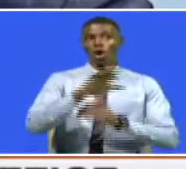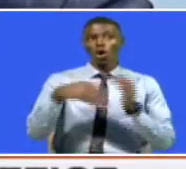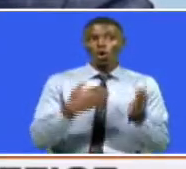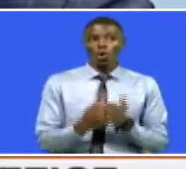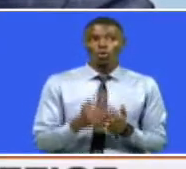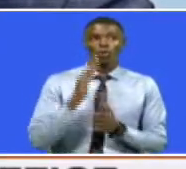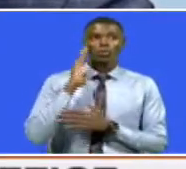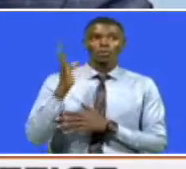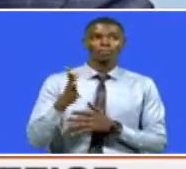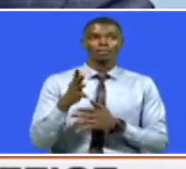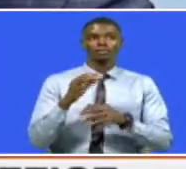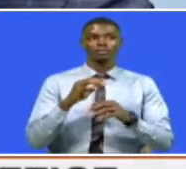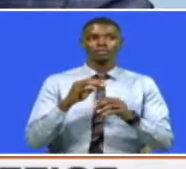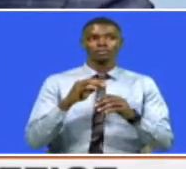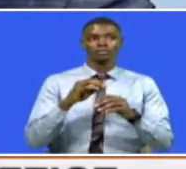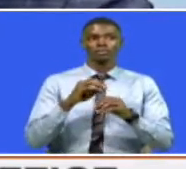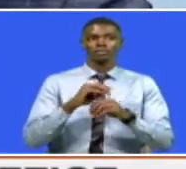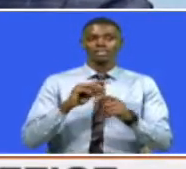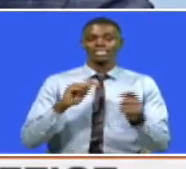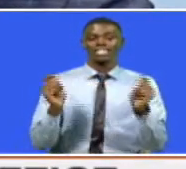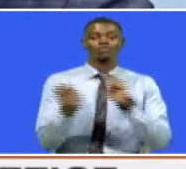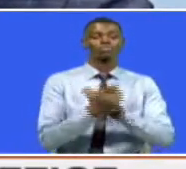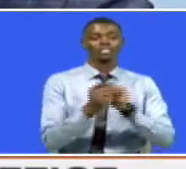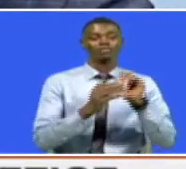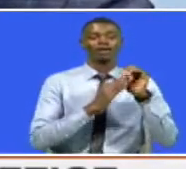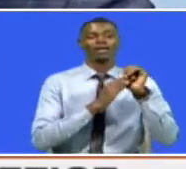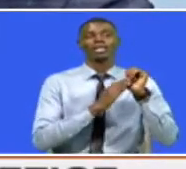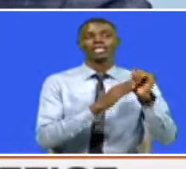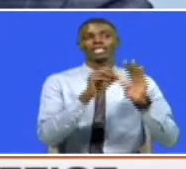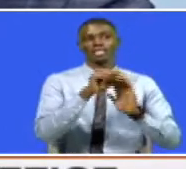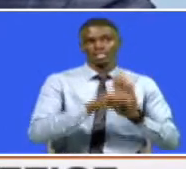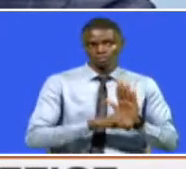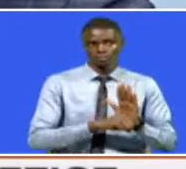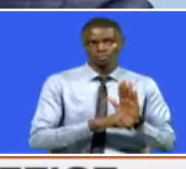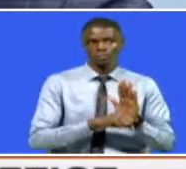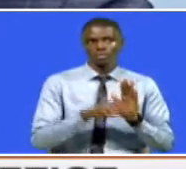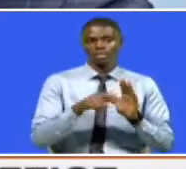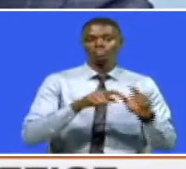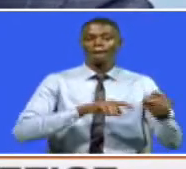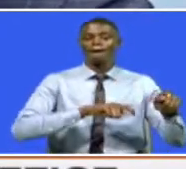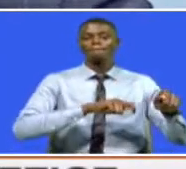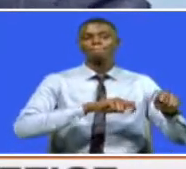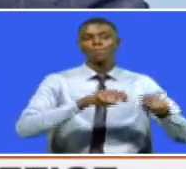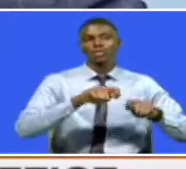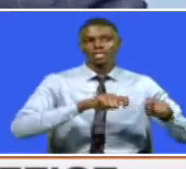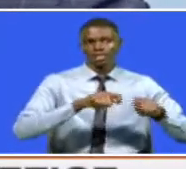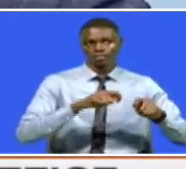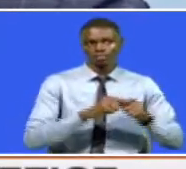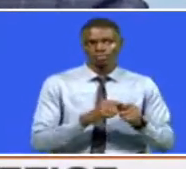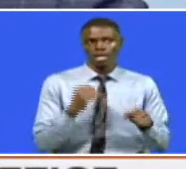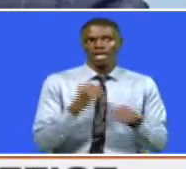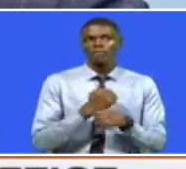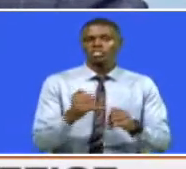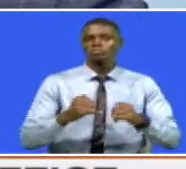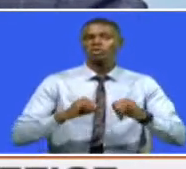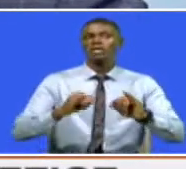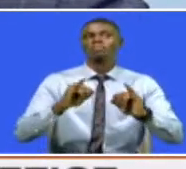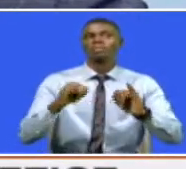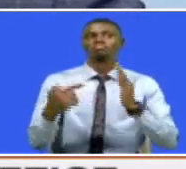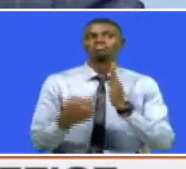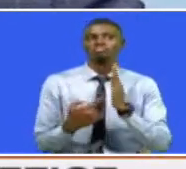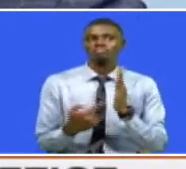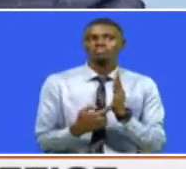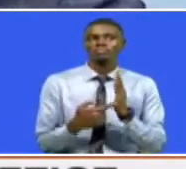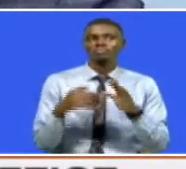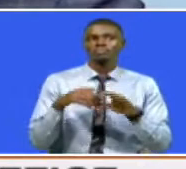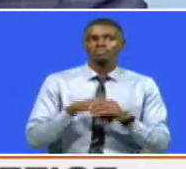anchored on transformative leadership as an integral moderator. You cannot implement change programs in a